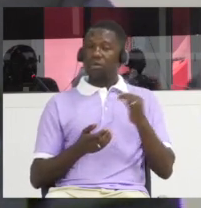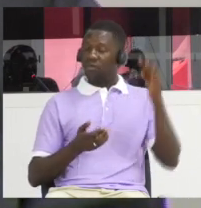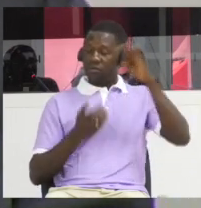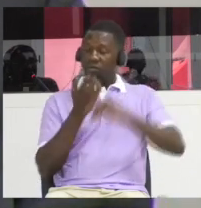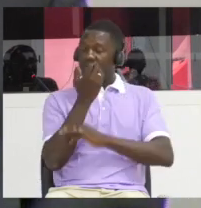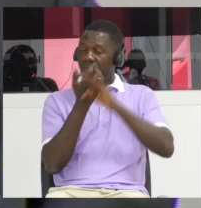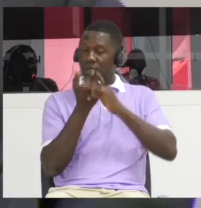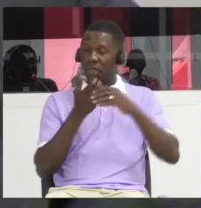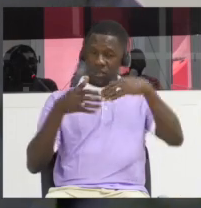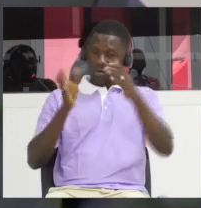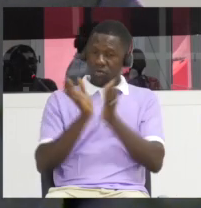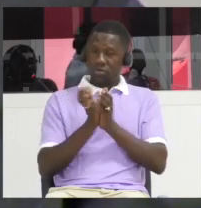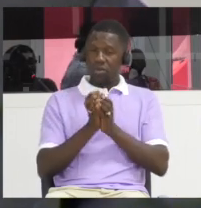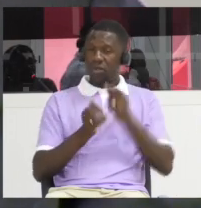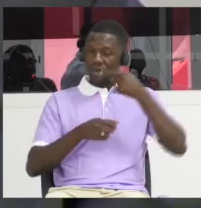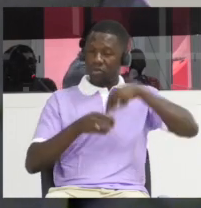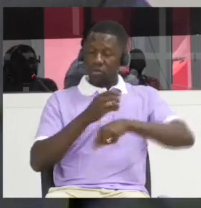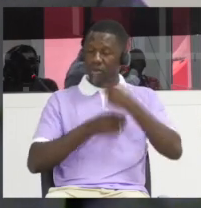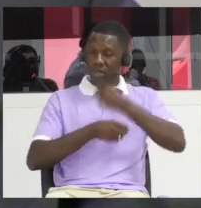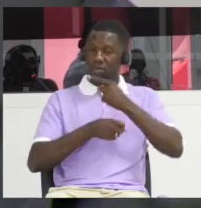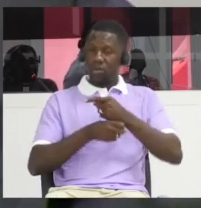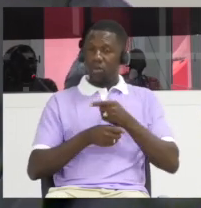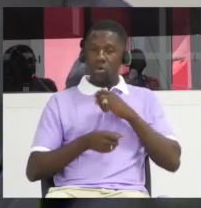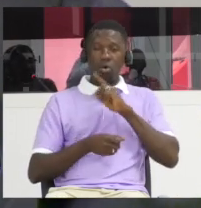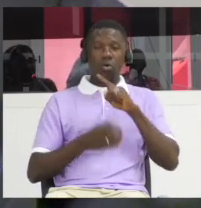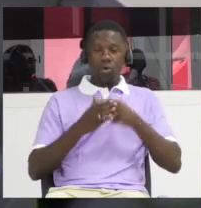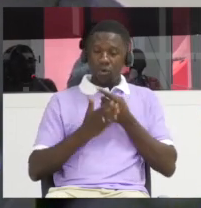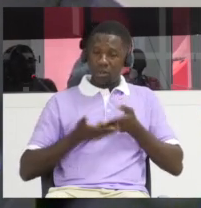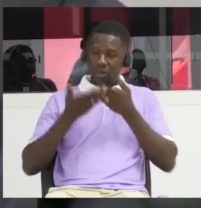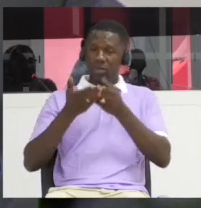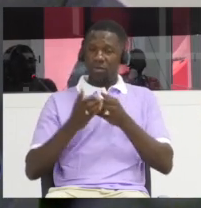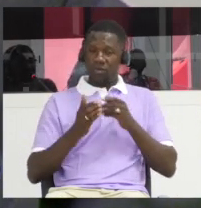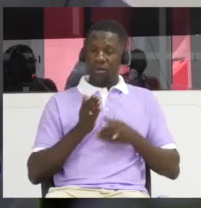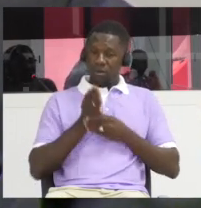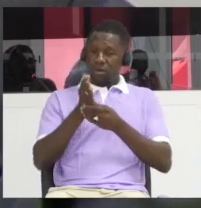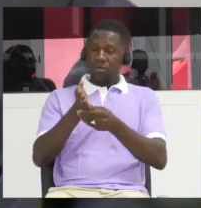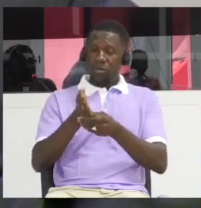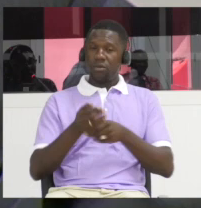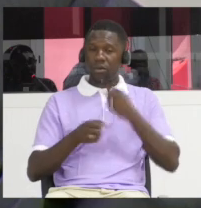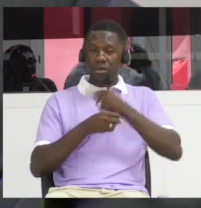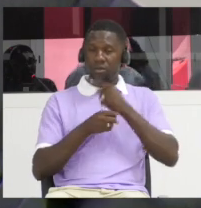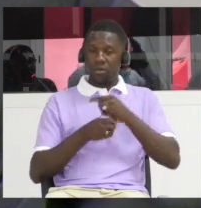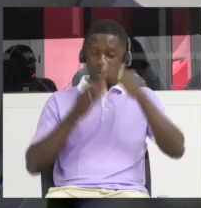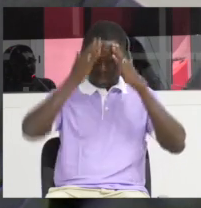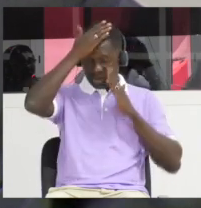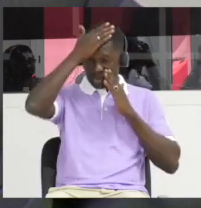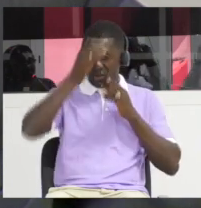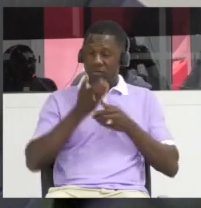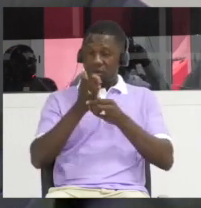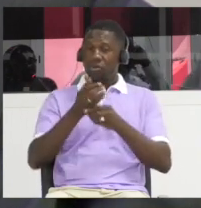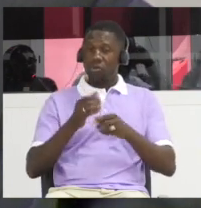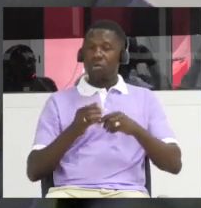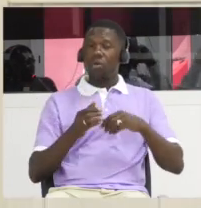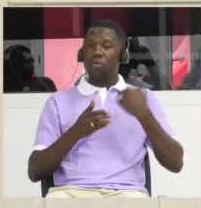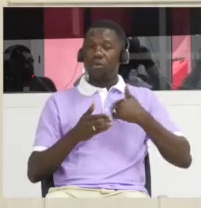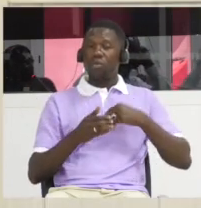command of the Gambian security forces to foreigners. Thank